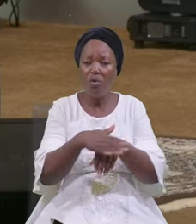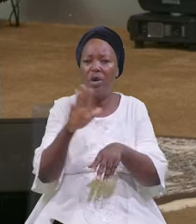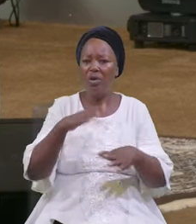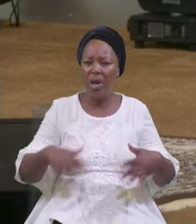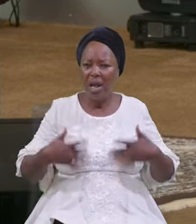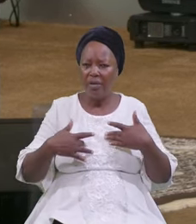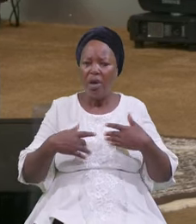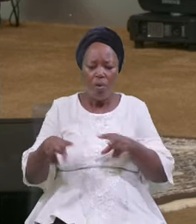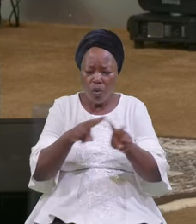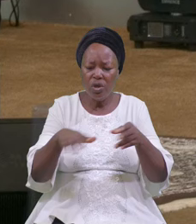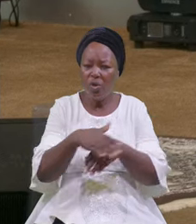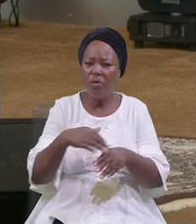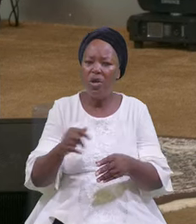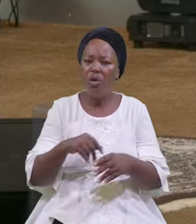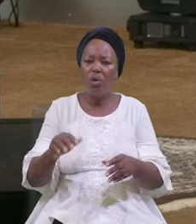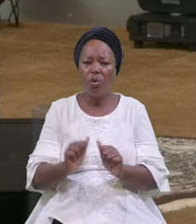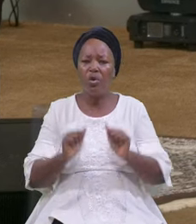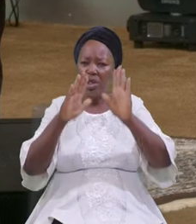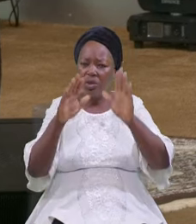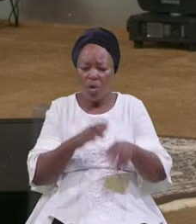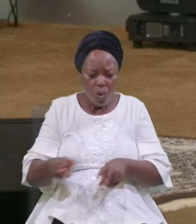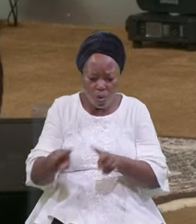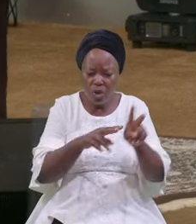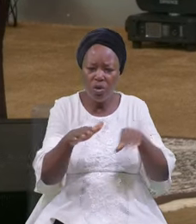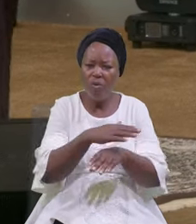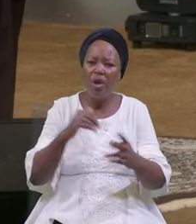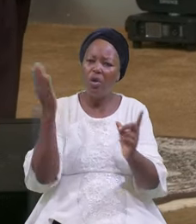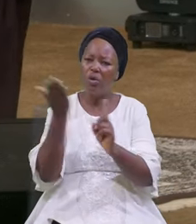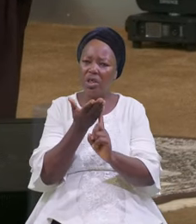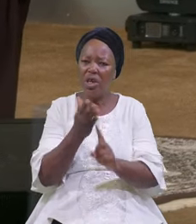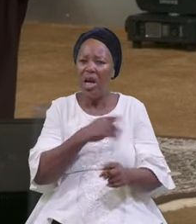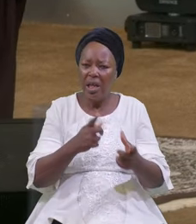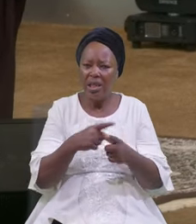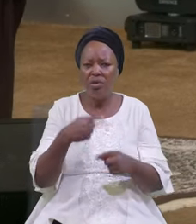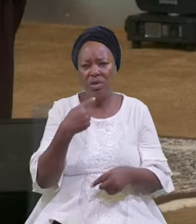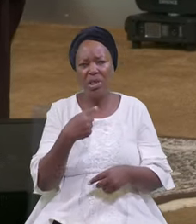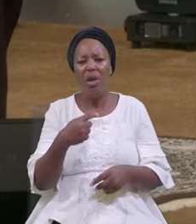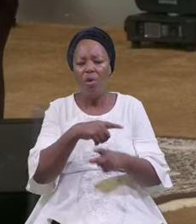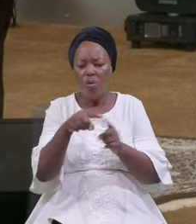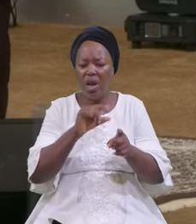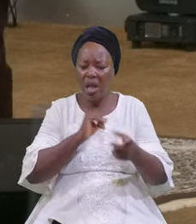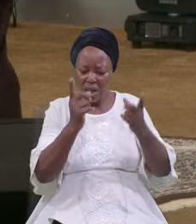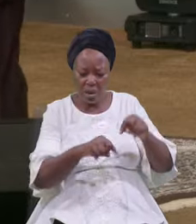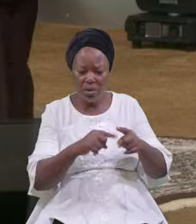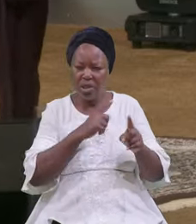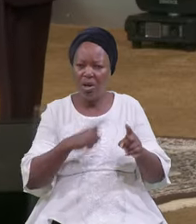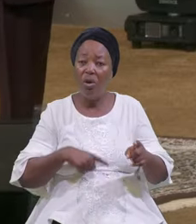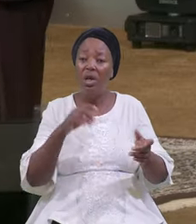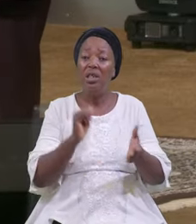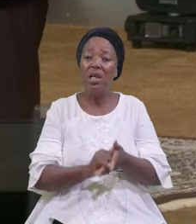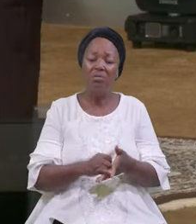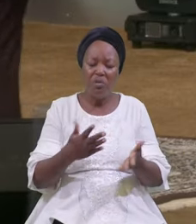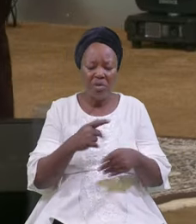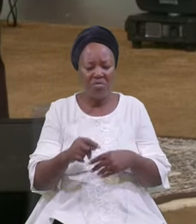over your consecration. You're watching over your conviction. And you say, when I came to the Lord 5 years ago, 10